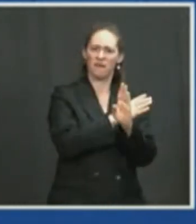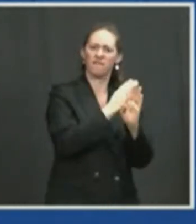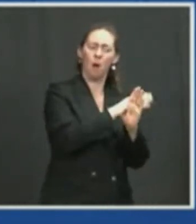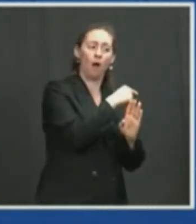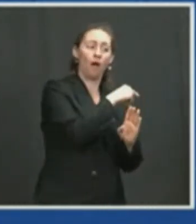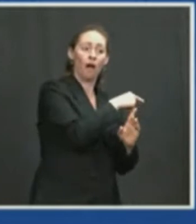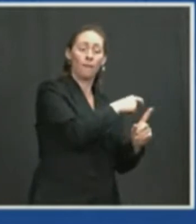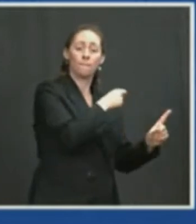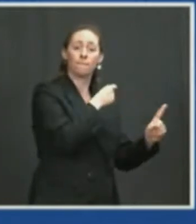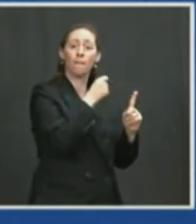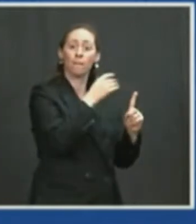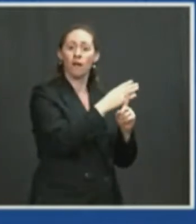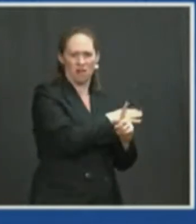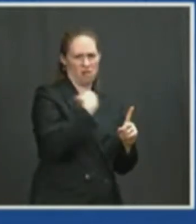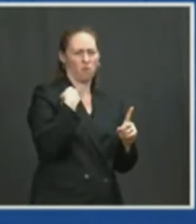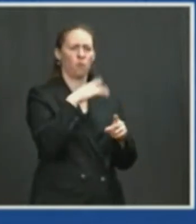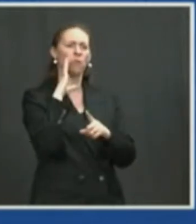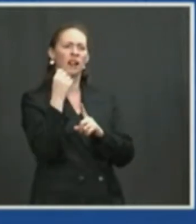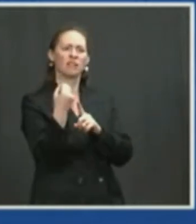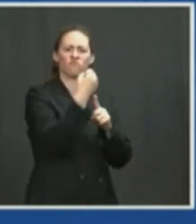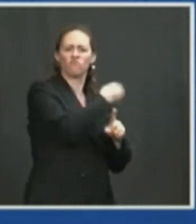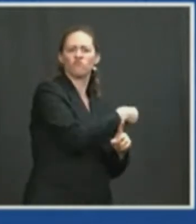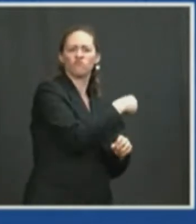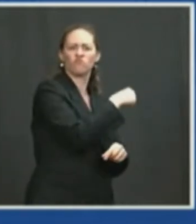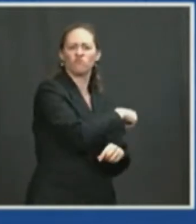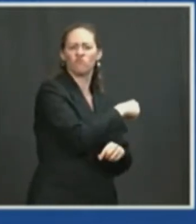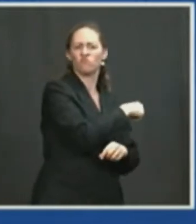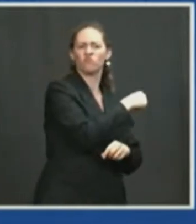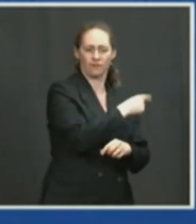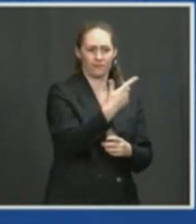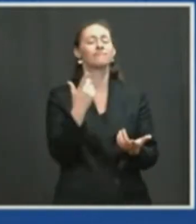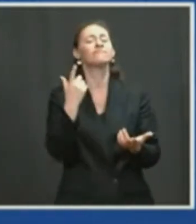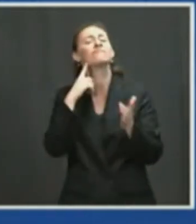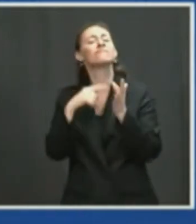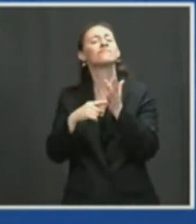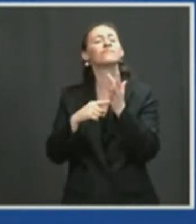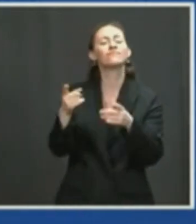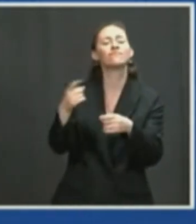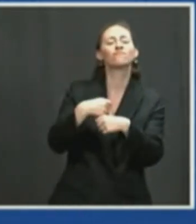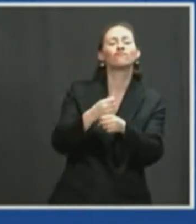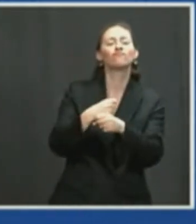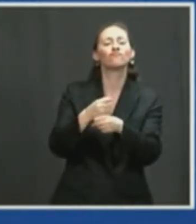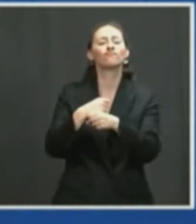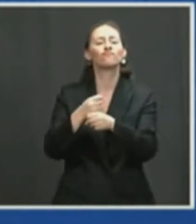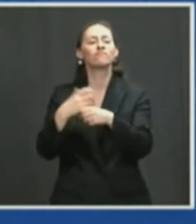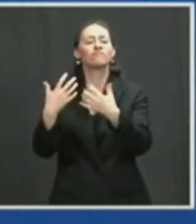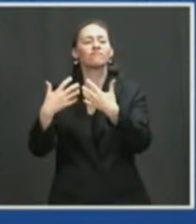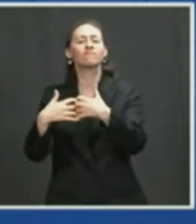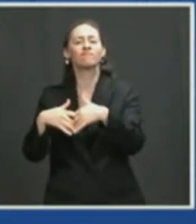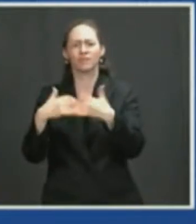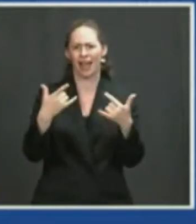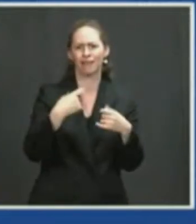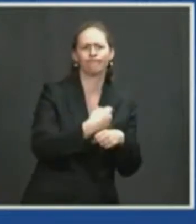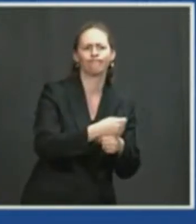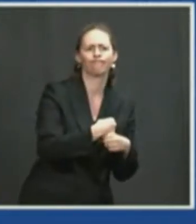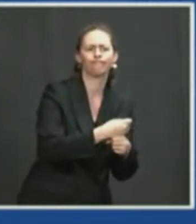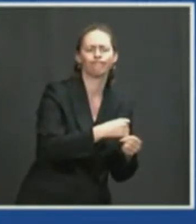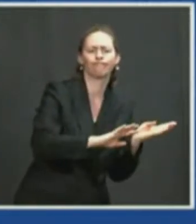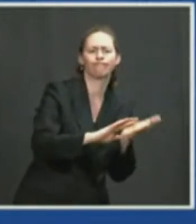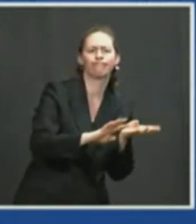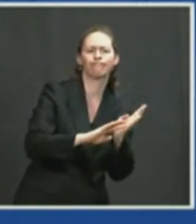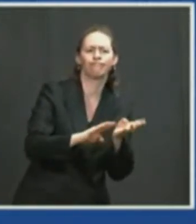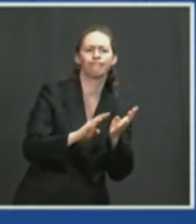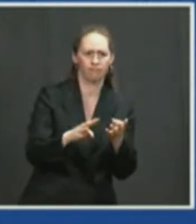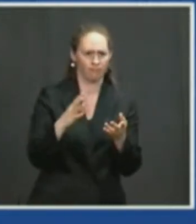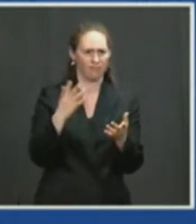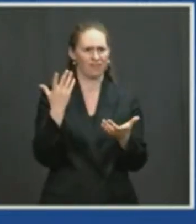And in May, manufacturing activity was nearly as strong as it was in more than 15 years, stronger